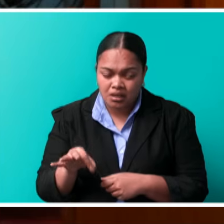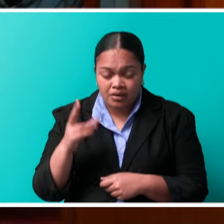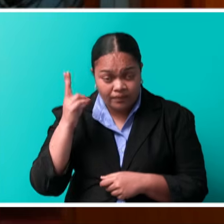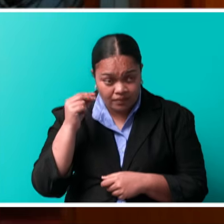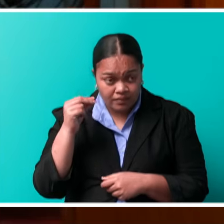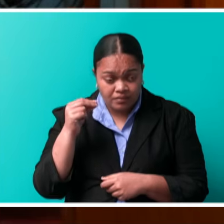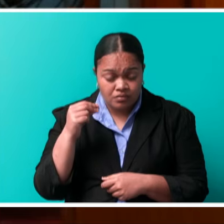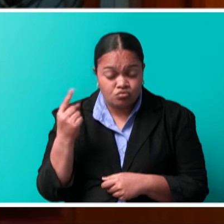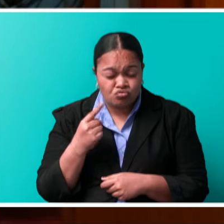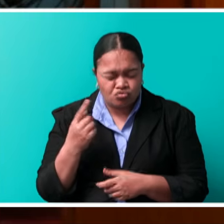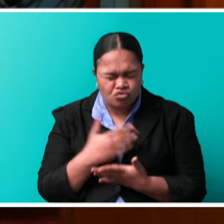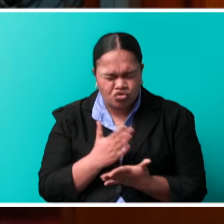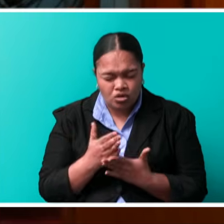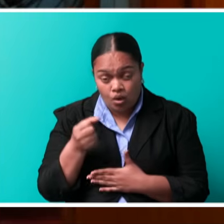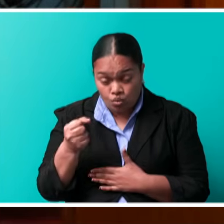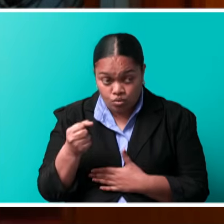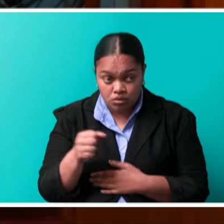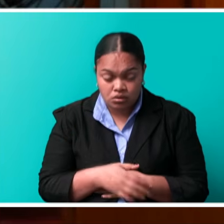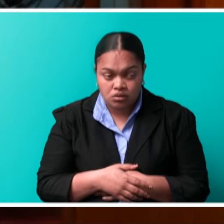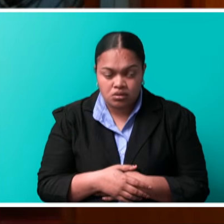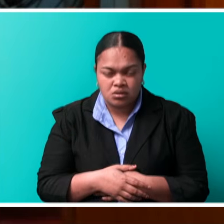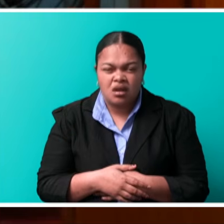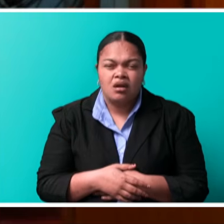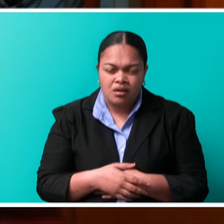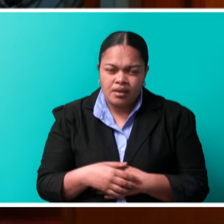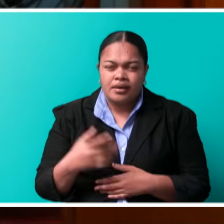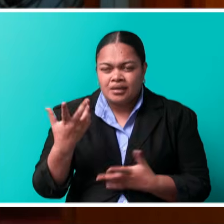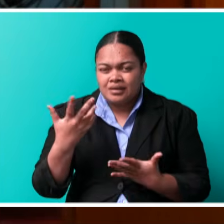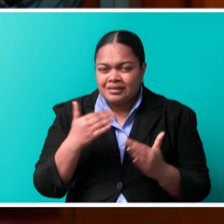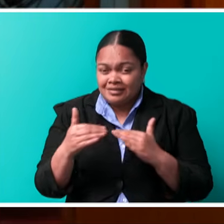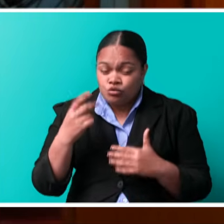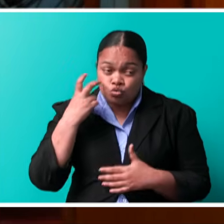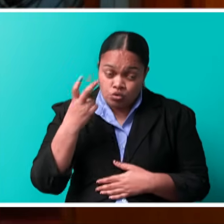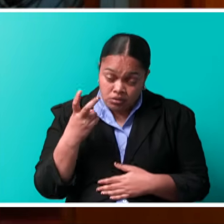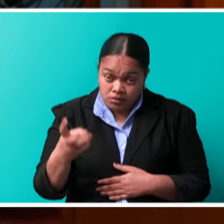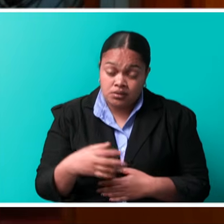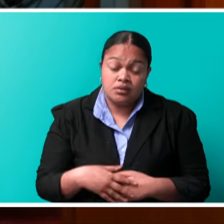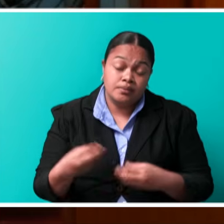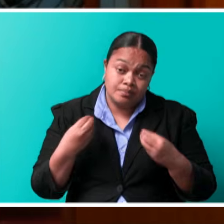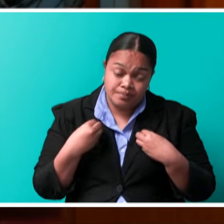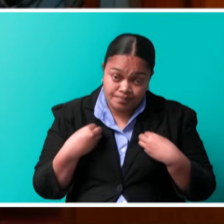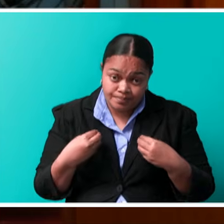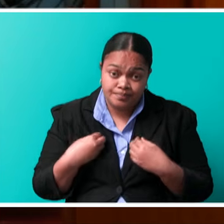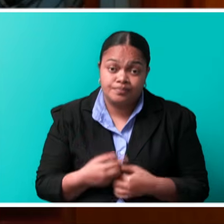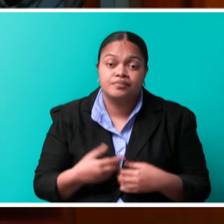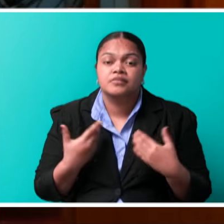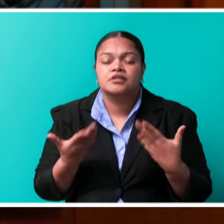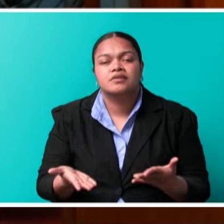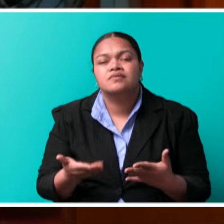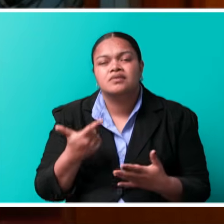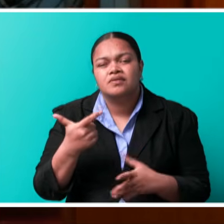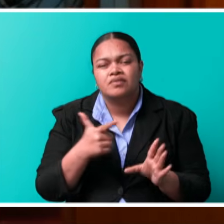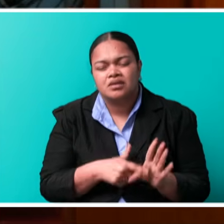Itoke shareholding, investing in ecotourism, culture and arts businesses. It provides a 7-year